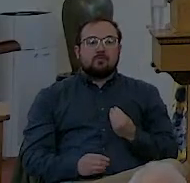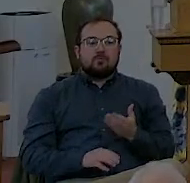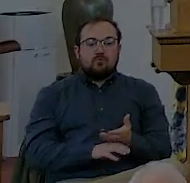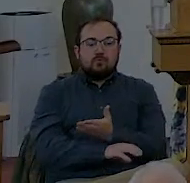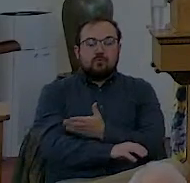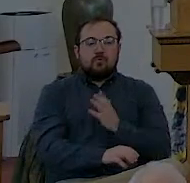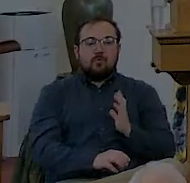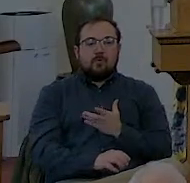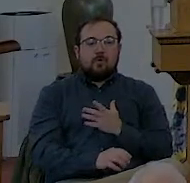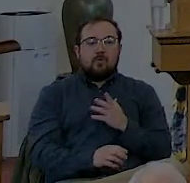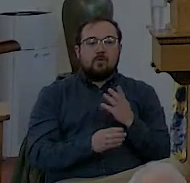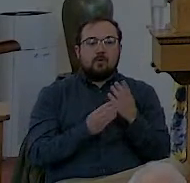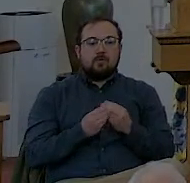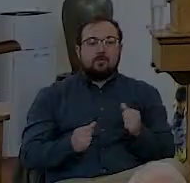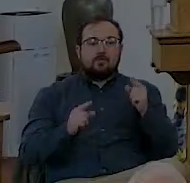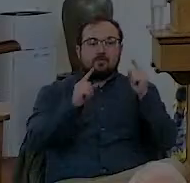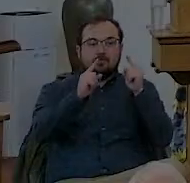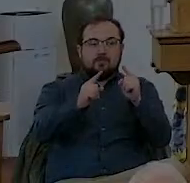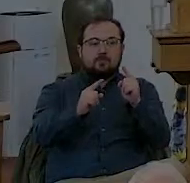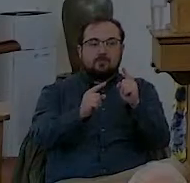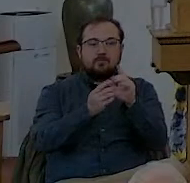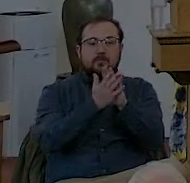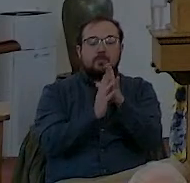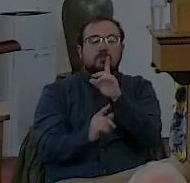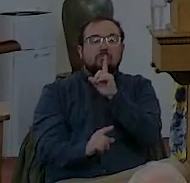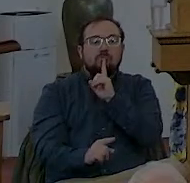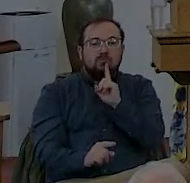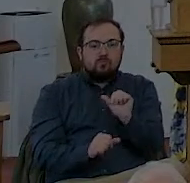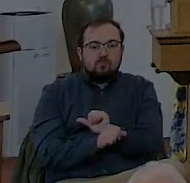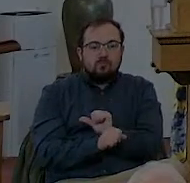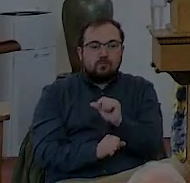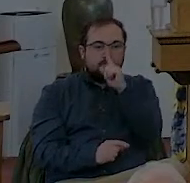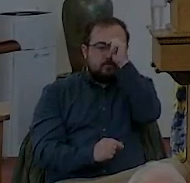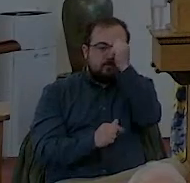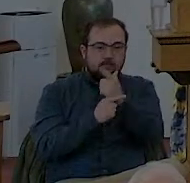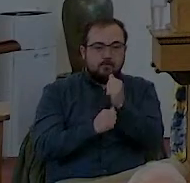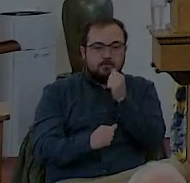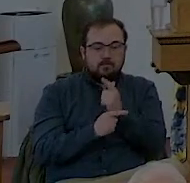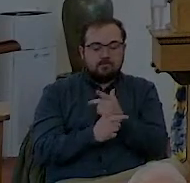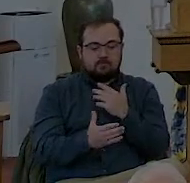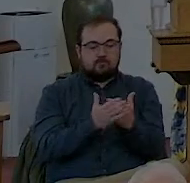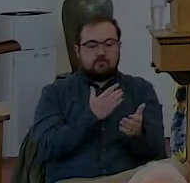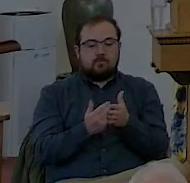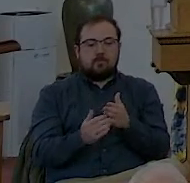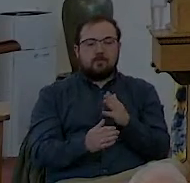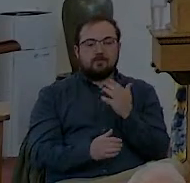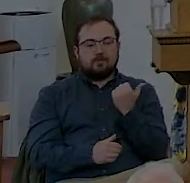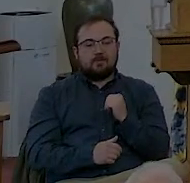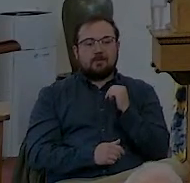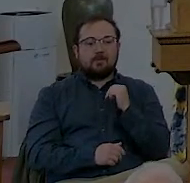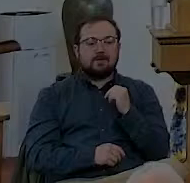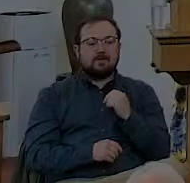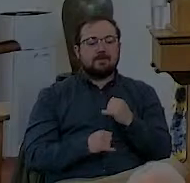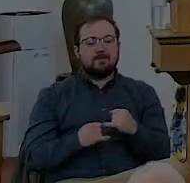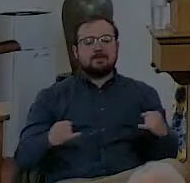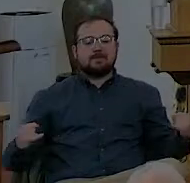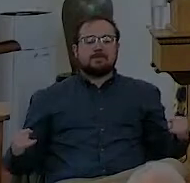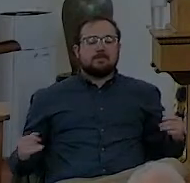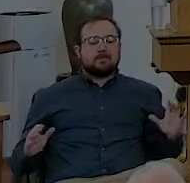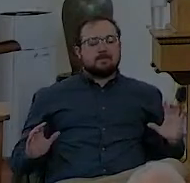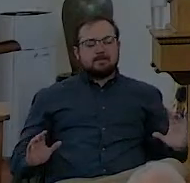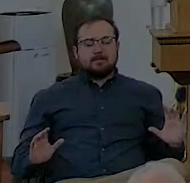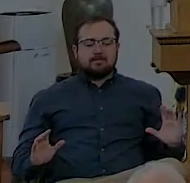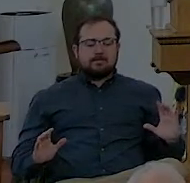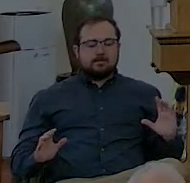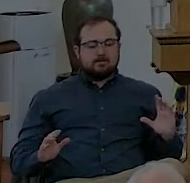resolution, sincerely to be real brothers and sisters, regardless of any kind of bar which estranges